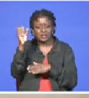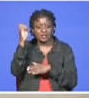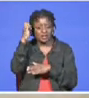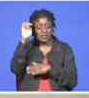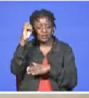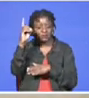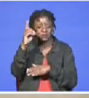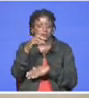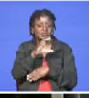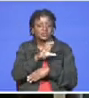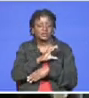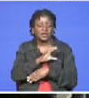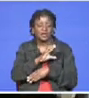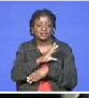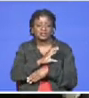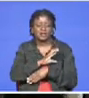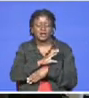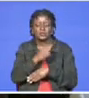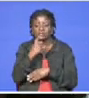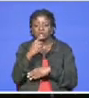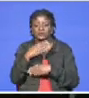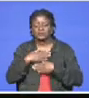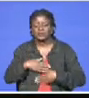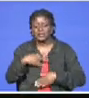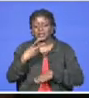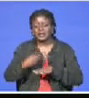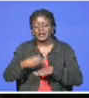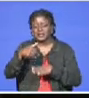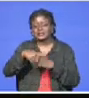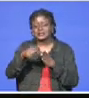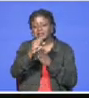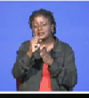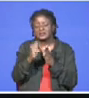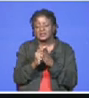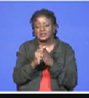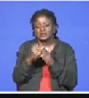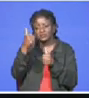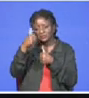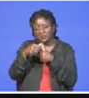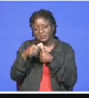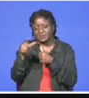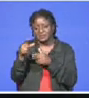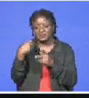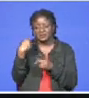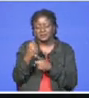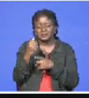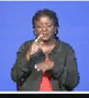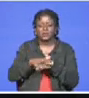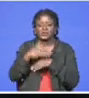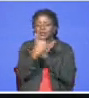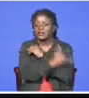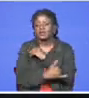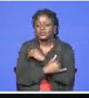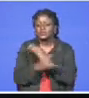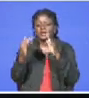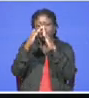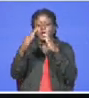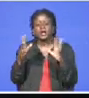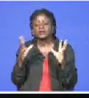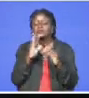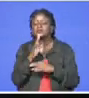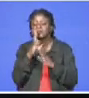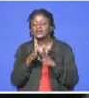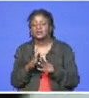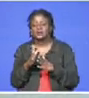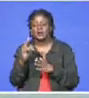body lies in state. Reflecting on Sir Charles's impact on the country was House Speaker the Honorable Hulson Moultrie, who fondly